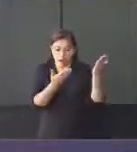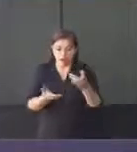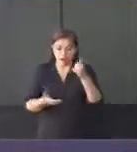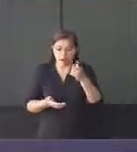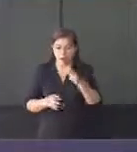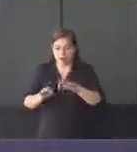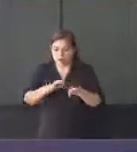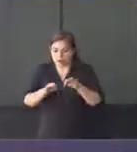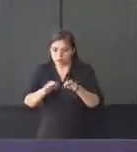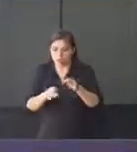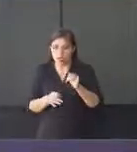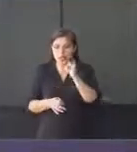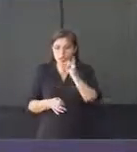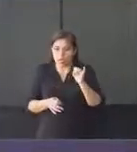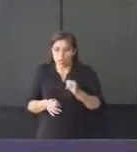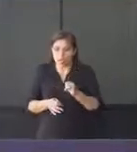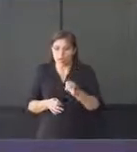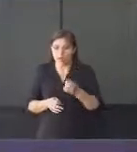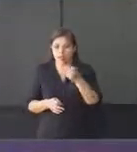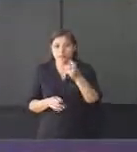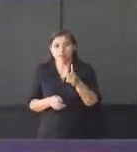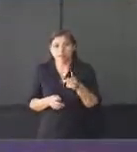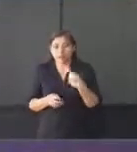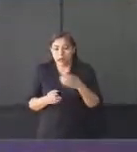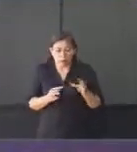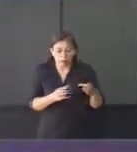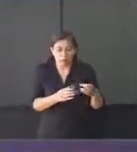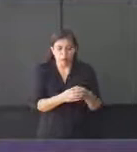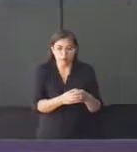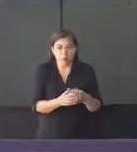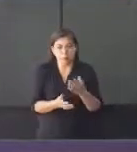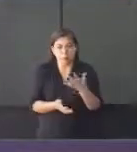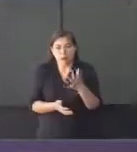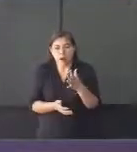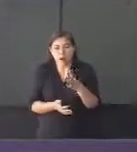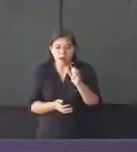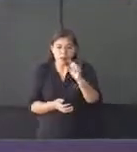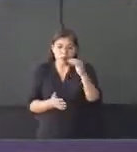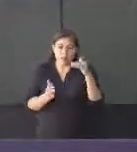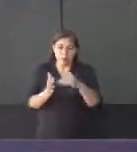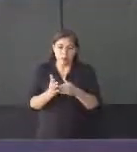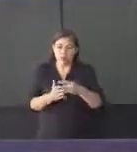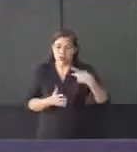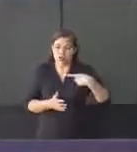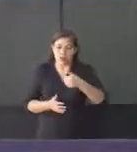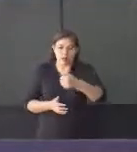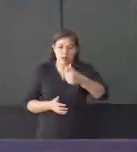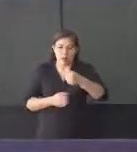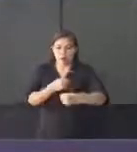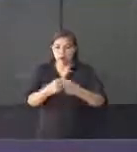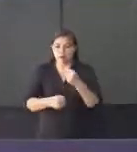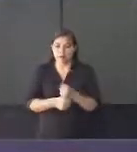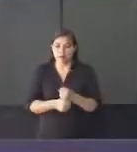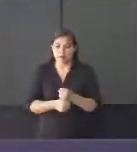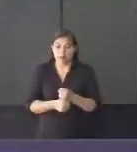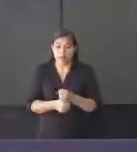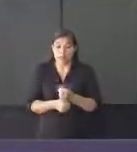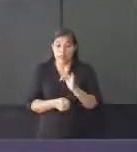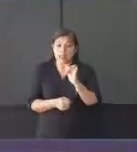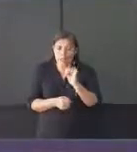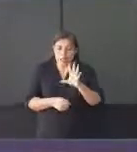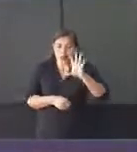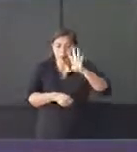of arriving there to find a job. The only exception is for a small part, around 60,000 people every